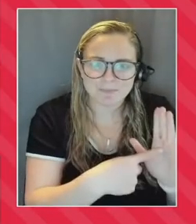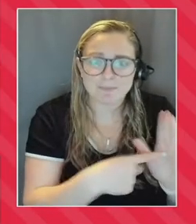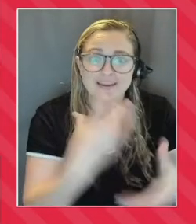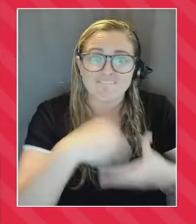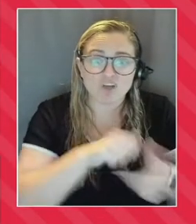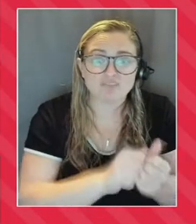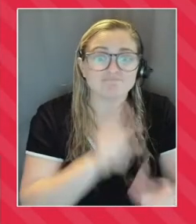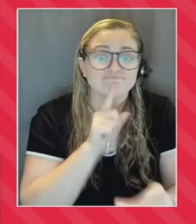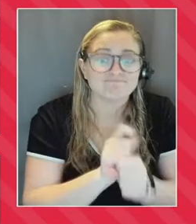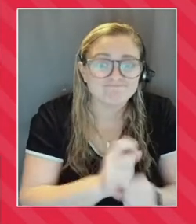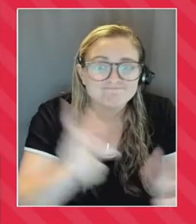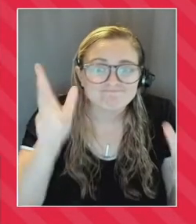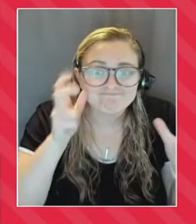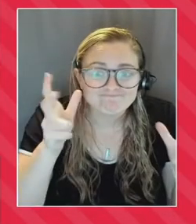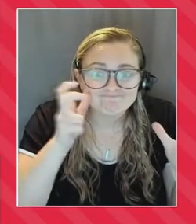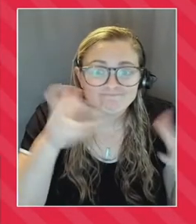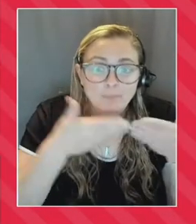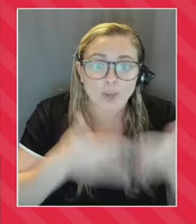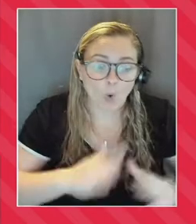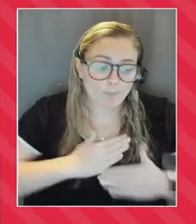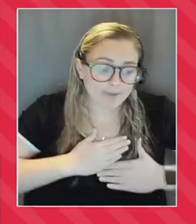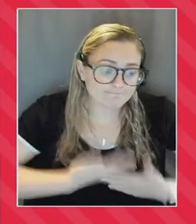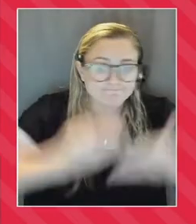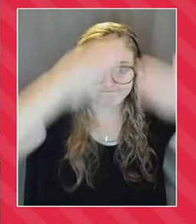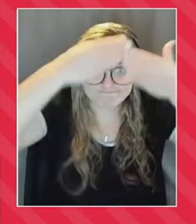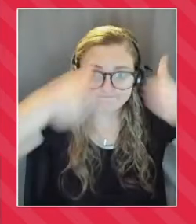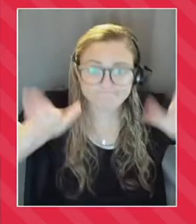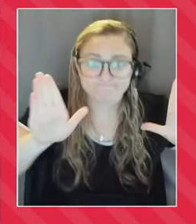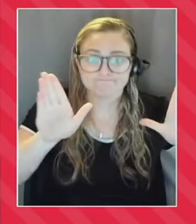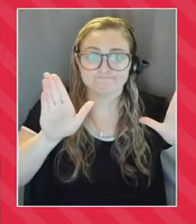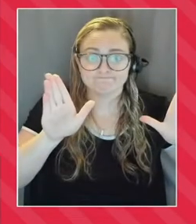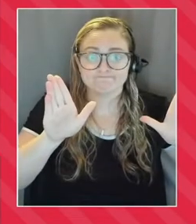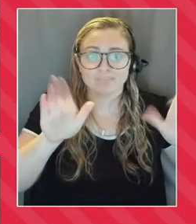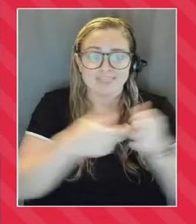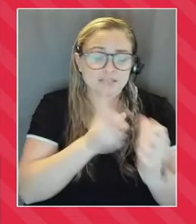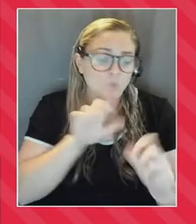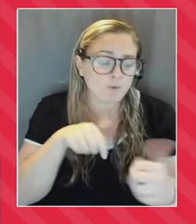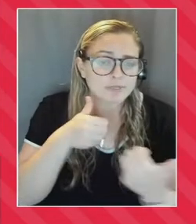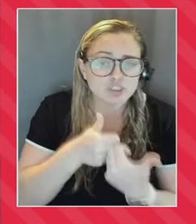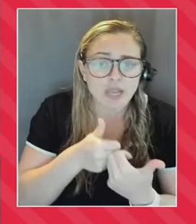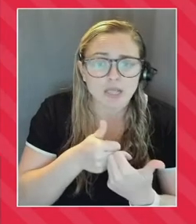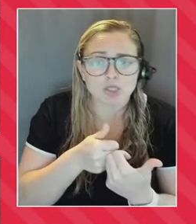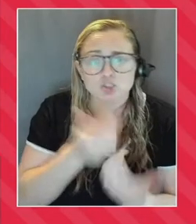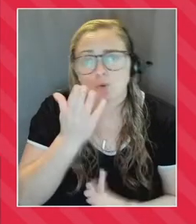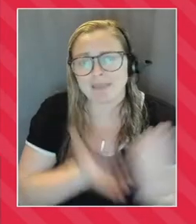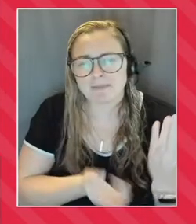listening and being open to hearing things that are challenging or maybe